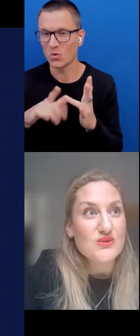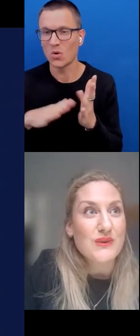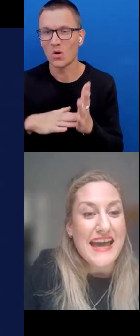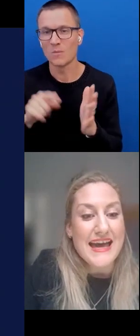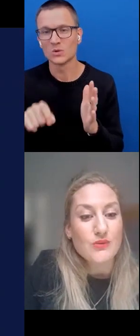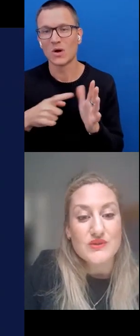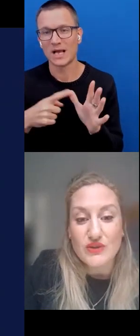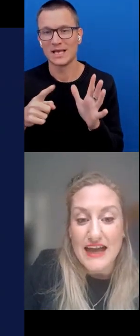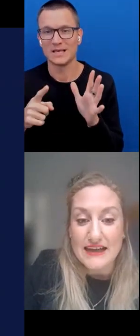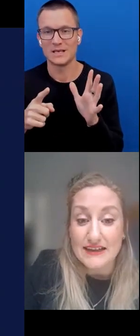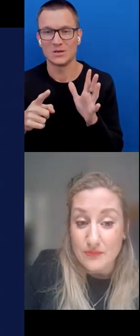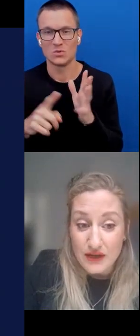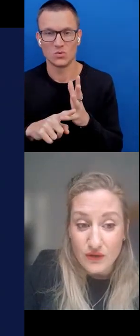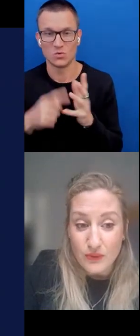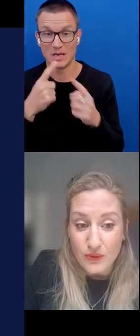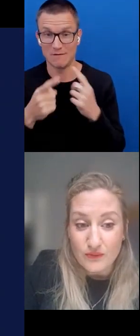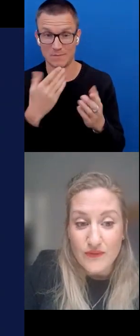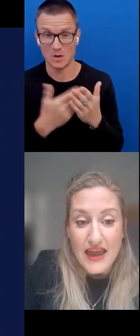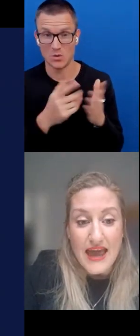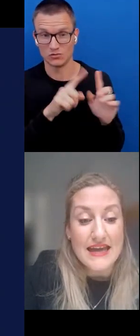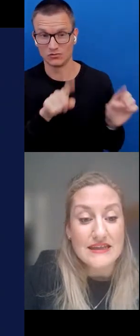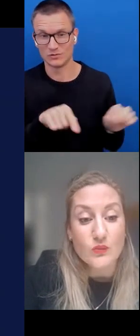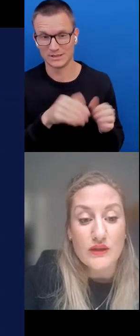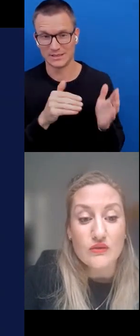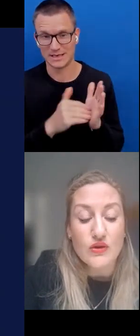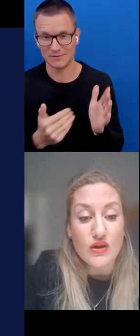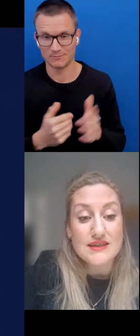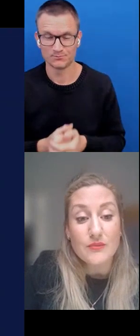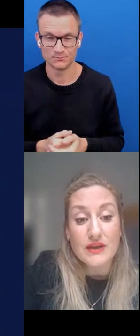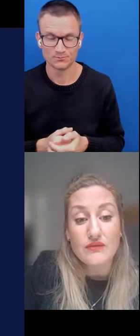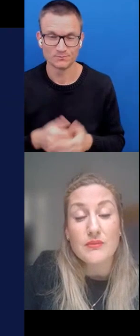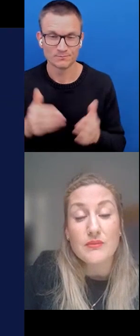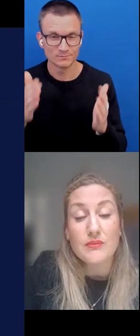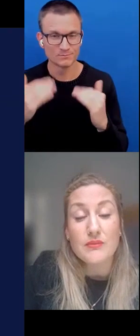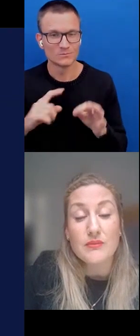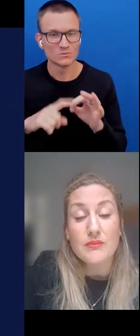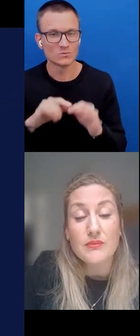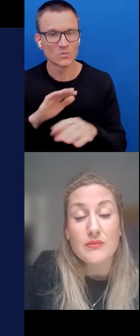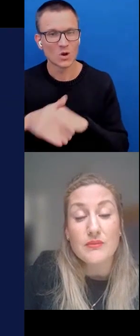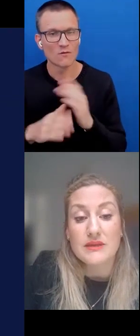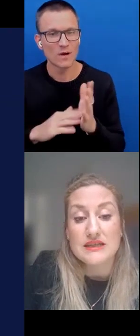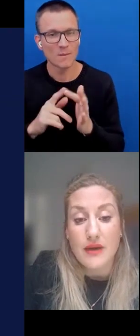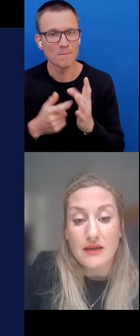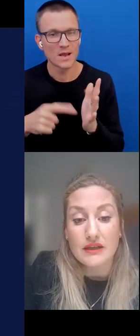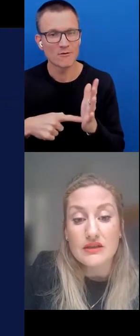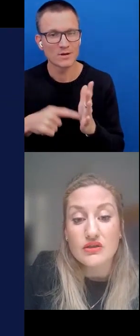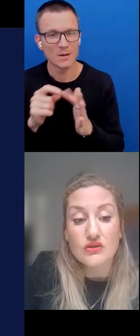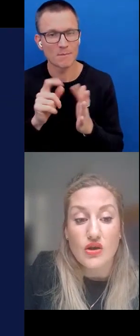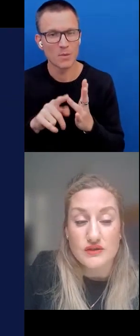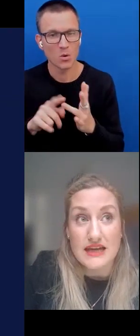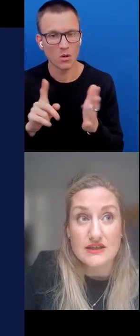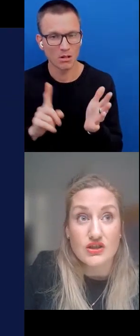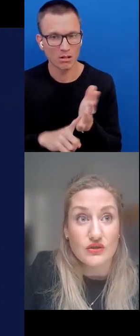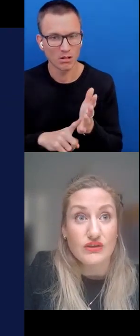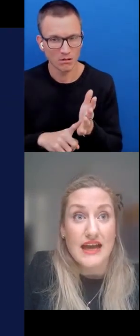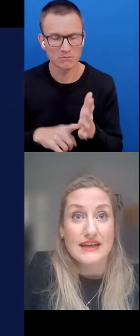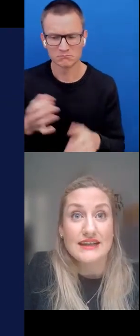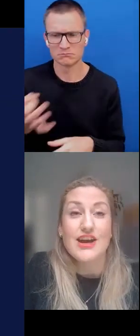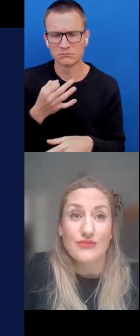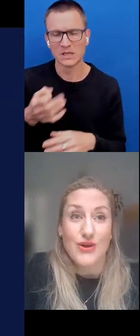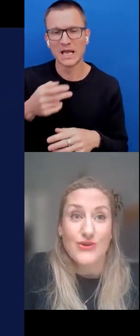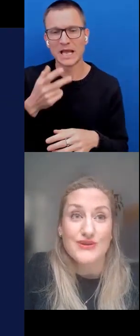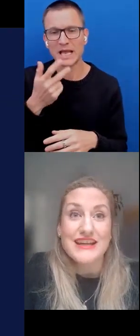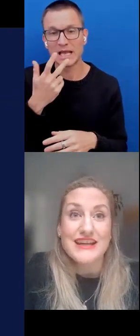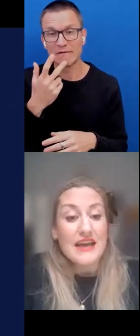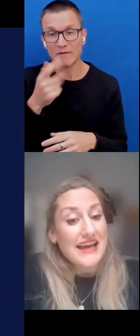Another question we had was regarding the merit pool and whether or not somebody from another federal government department could contact you